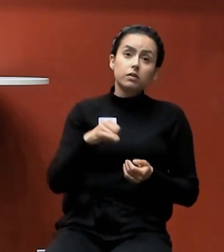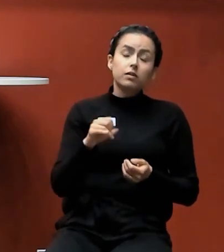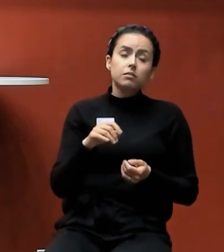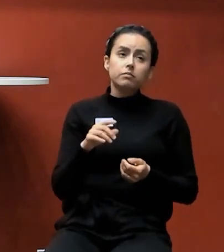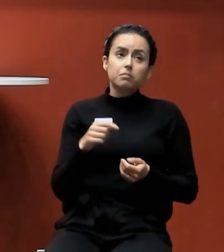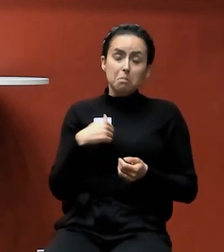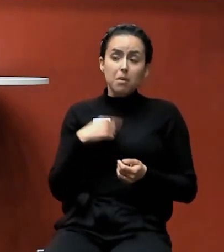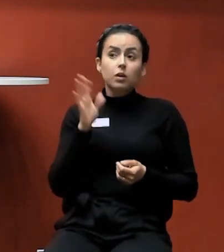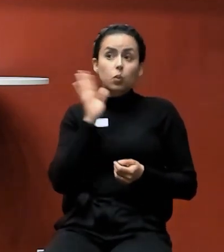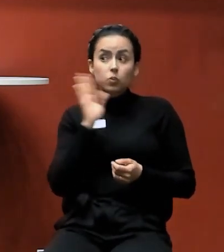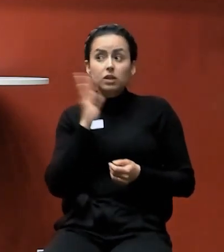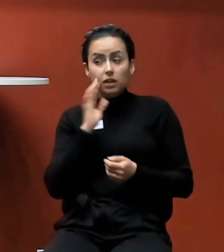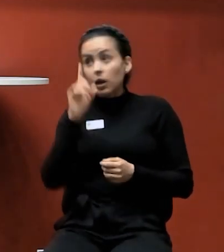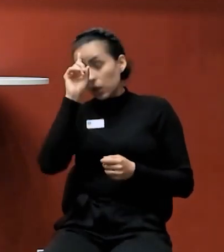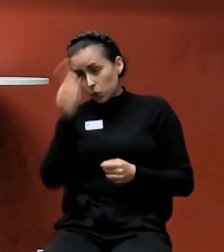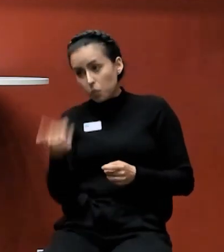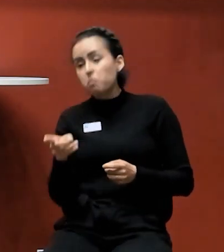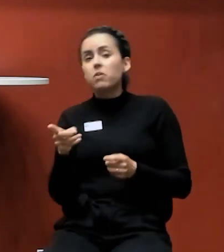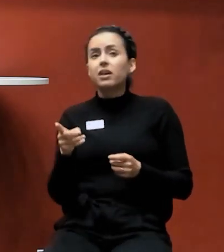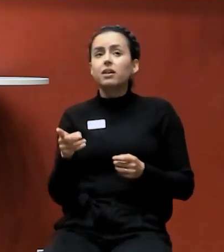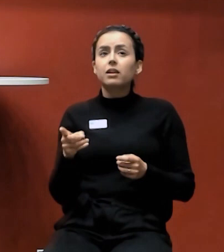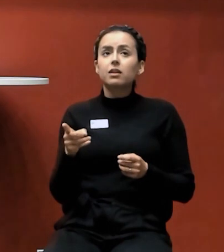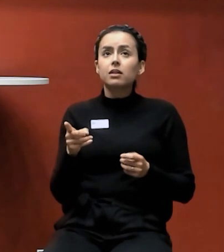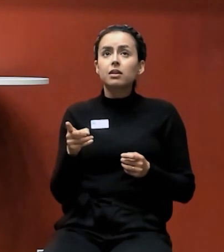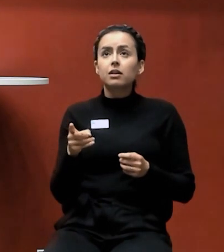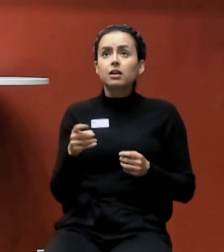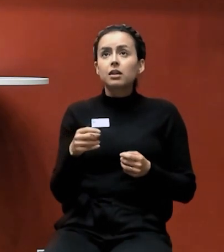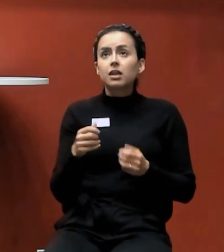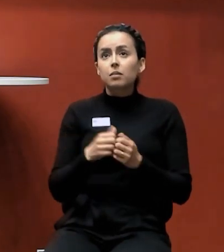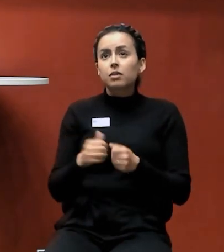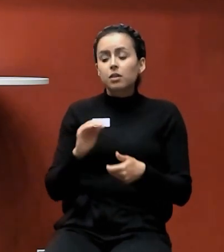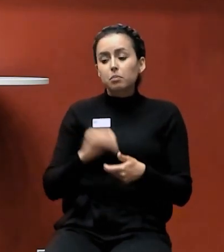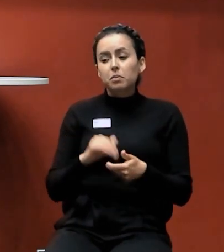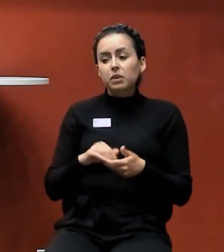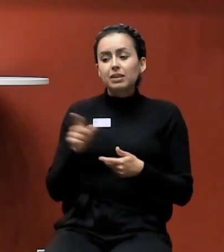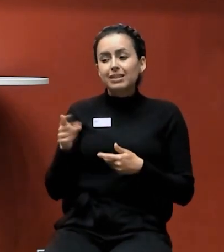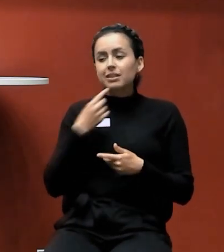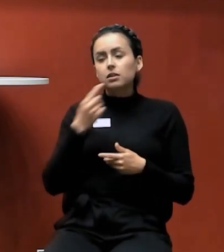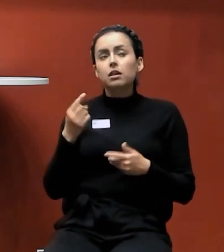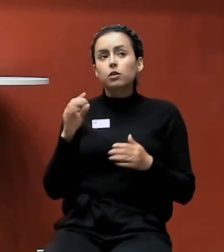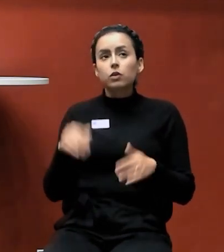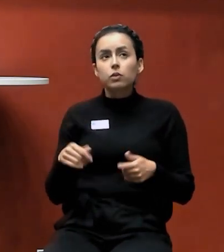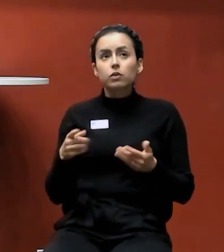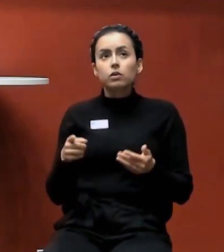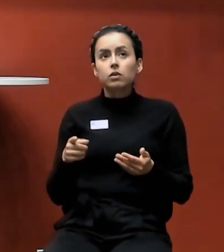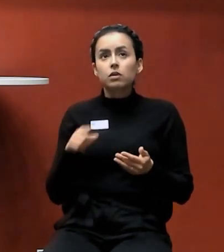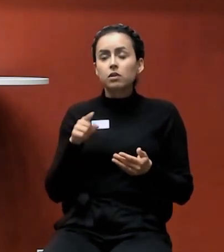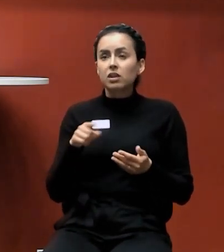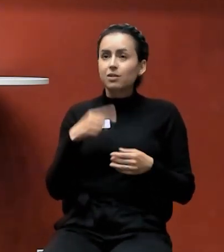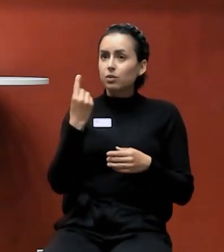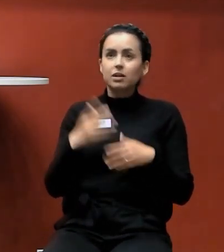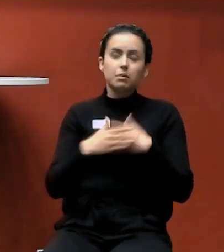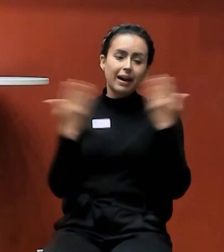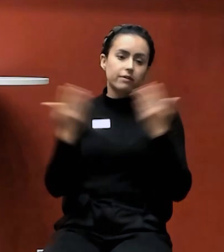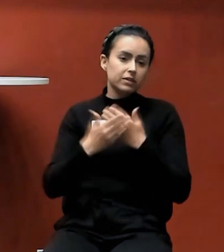you, Adam, what you're saying, and I think, like you say, this is not something that is going to happen over there. I